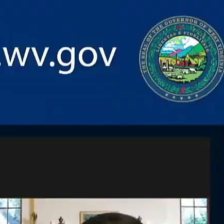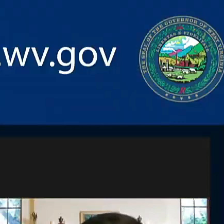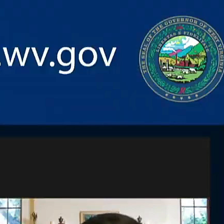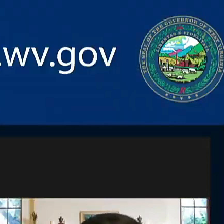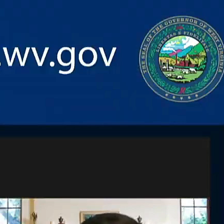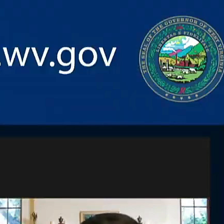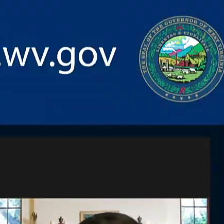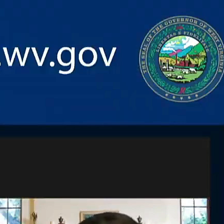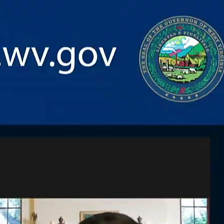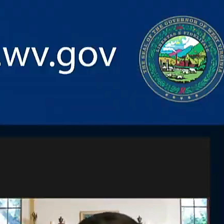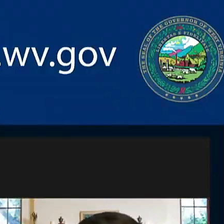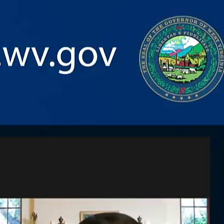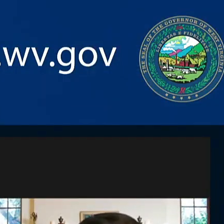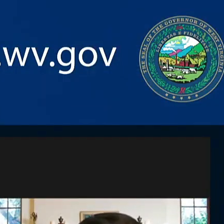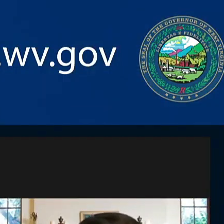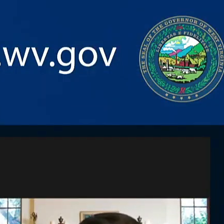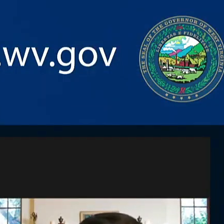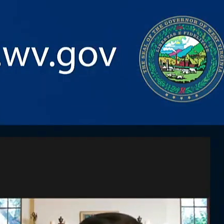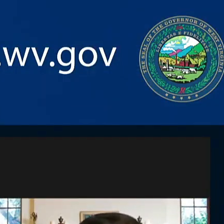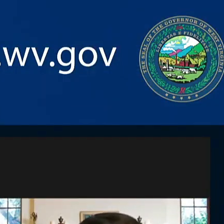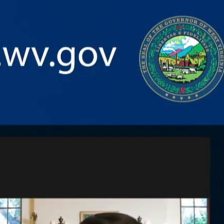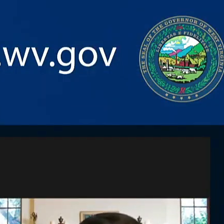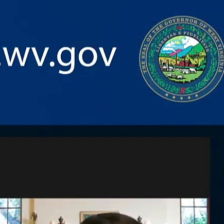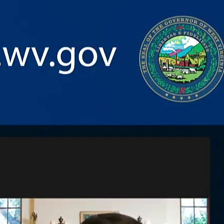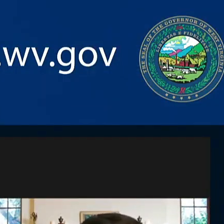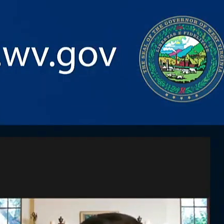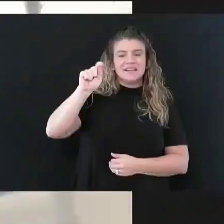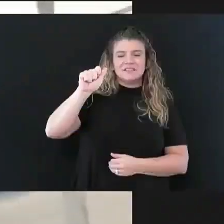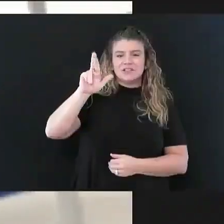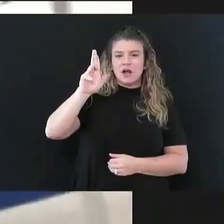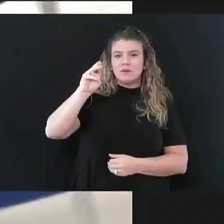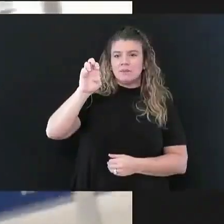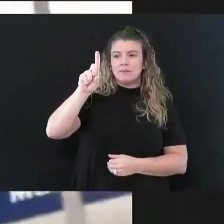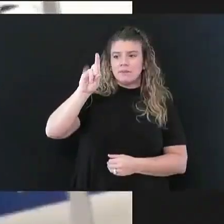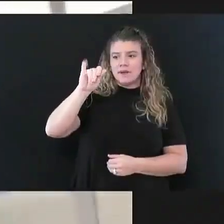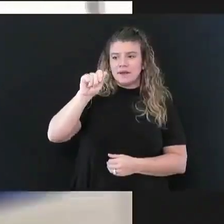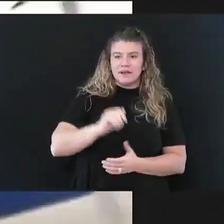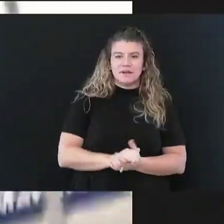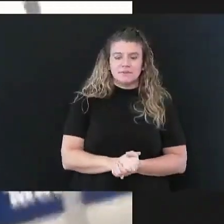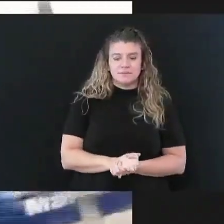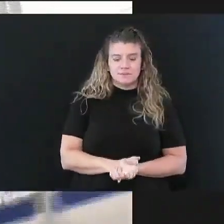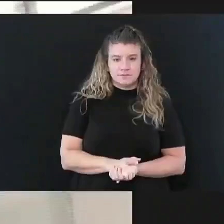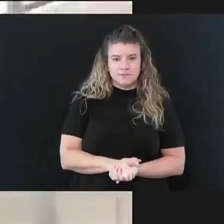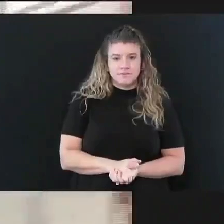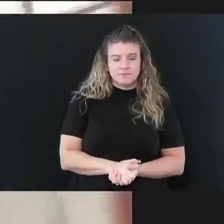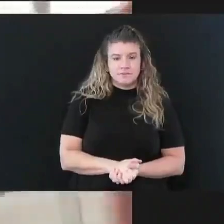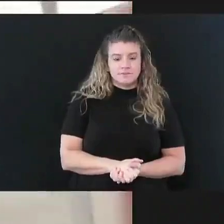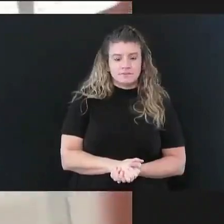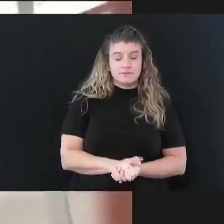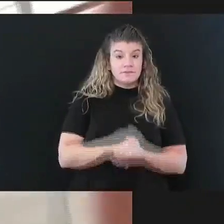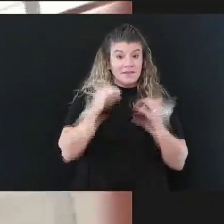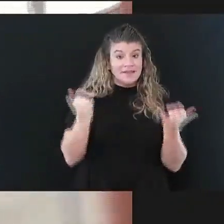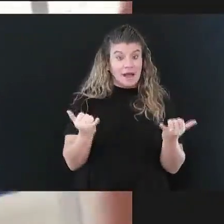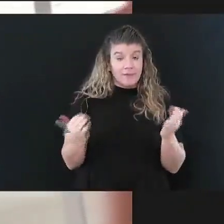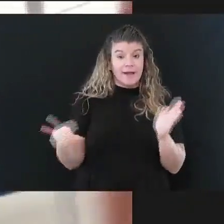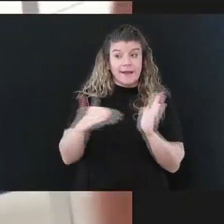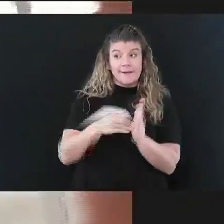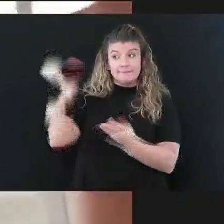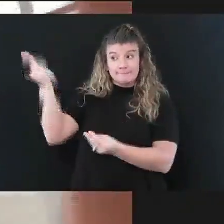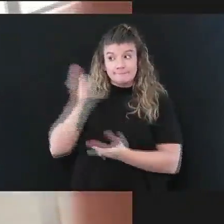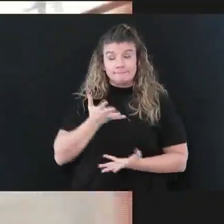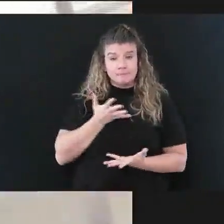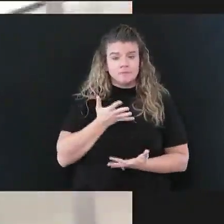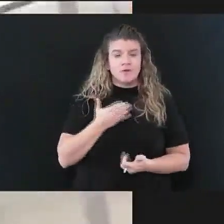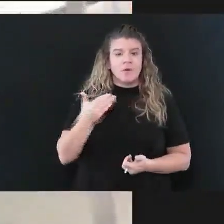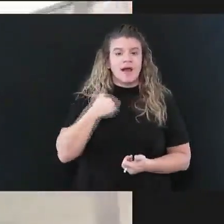Next, we'll go to Mark Curtis with Next Star Media. Good afternoon, Governor and Cabinet members. It has again come to my attention that there is a